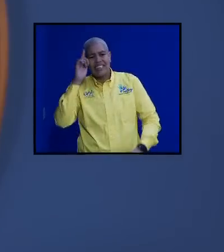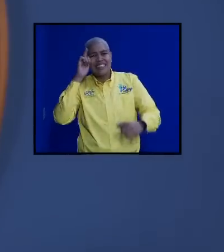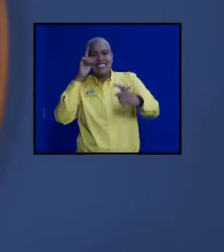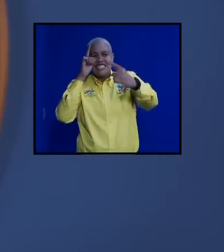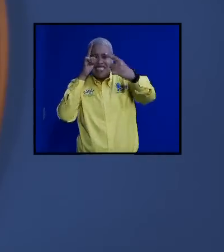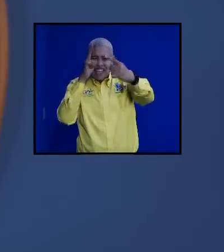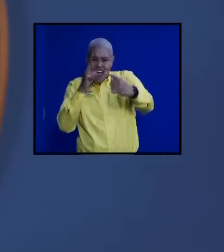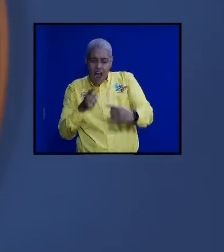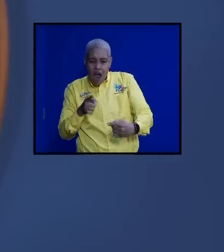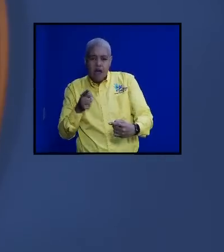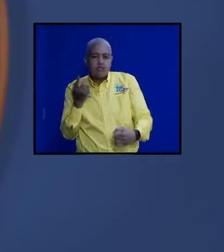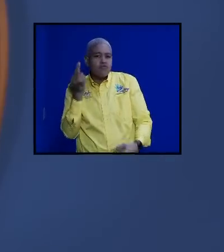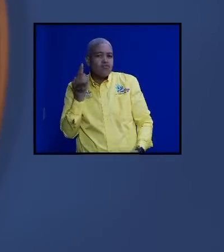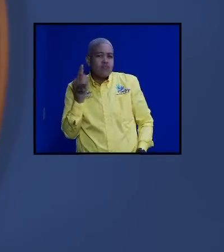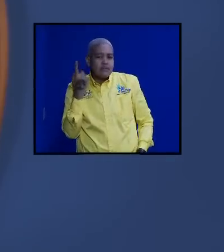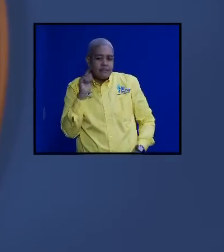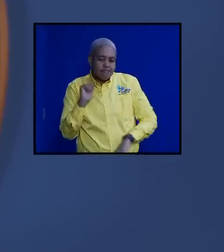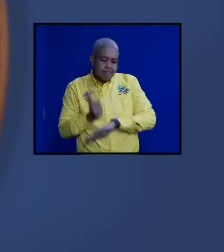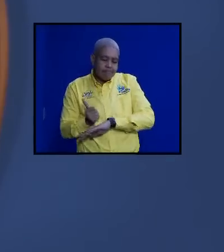targeted use.